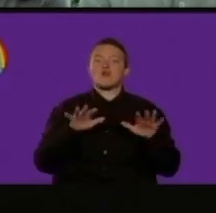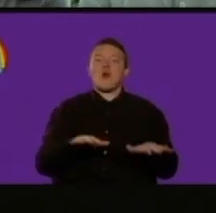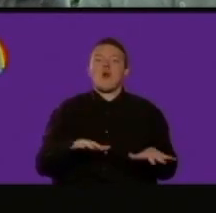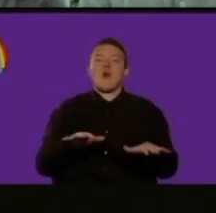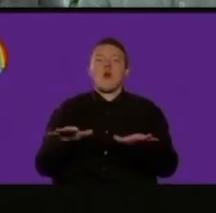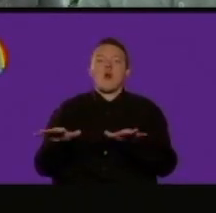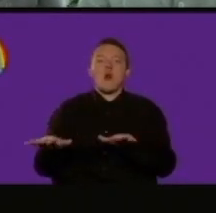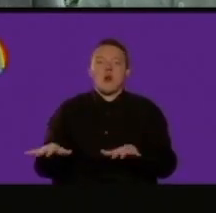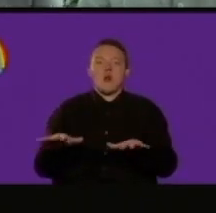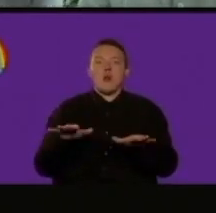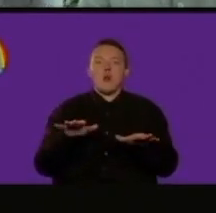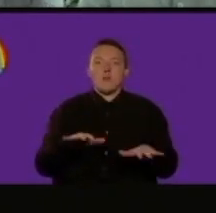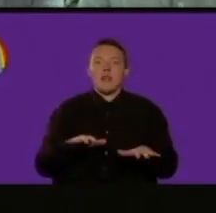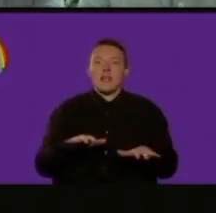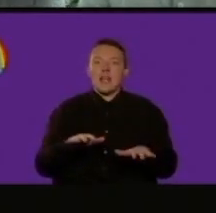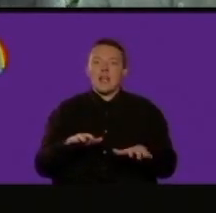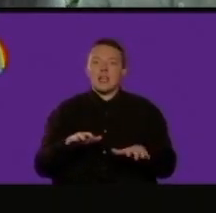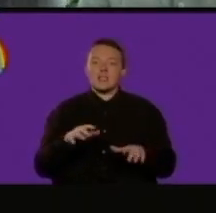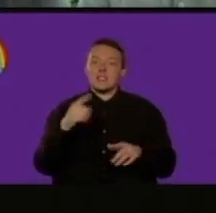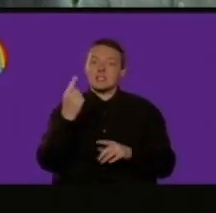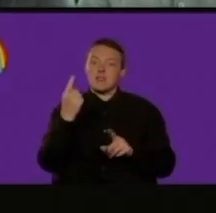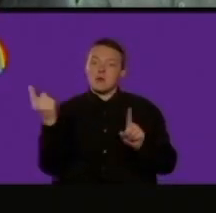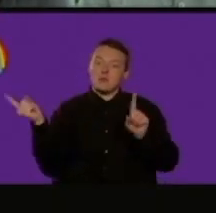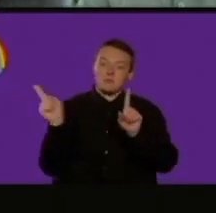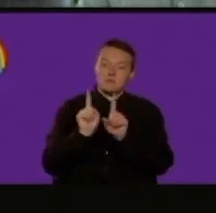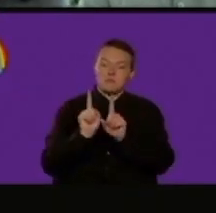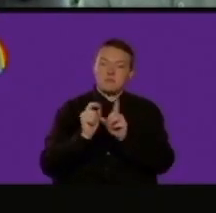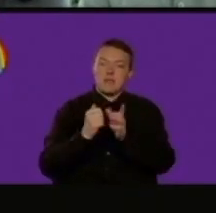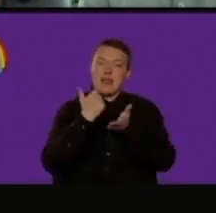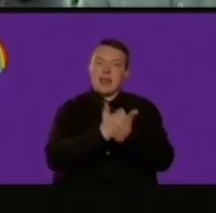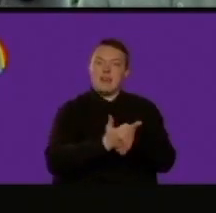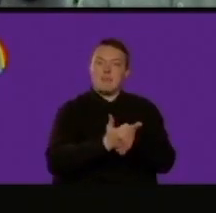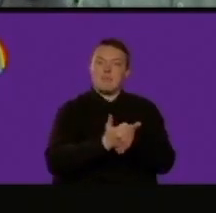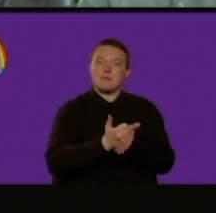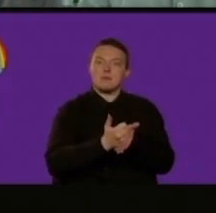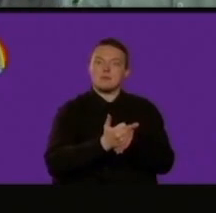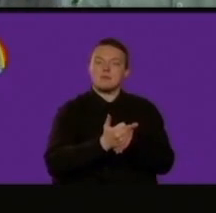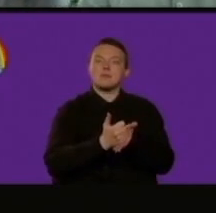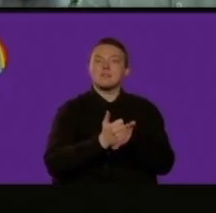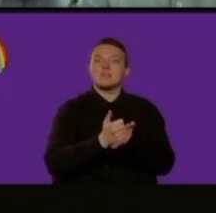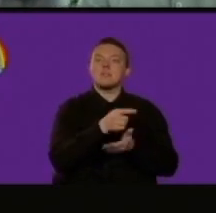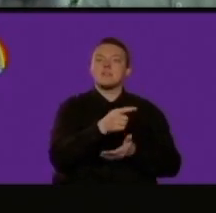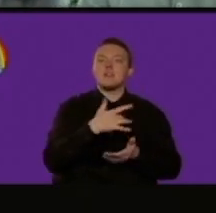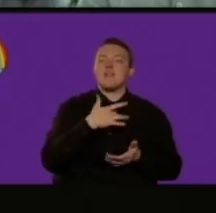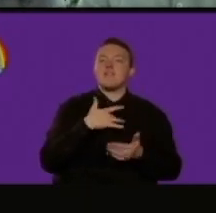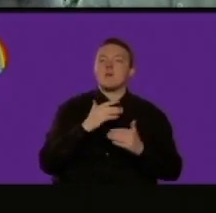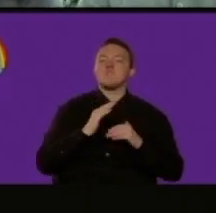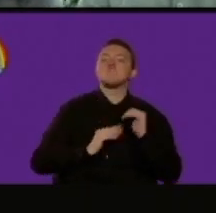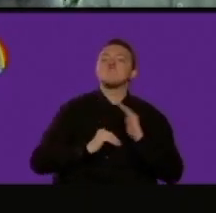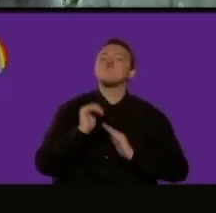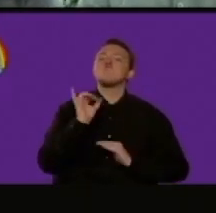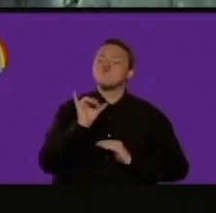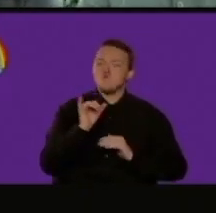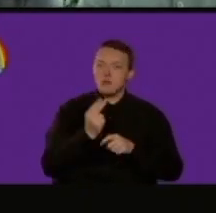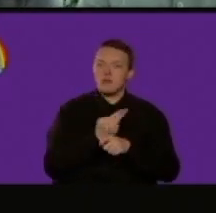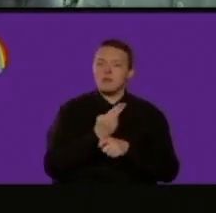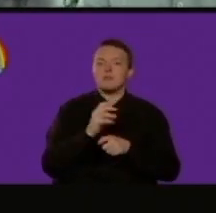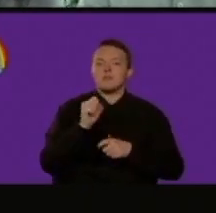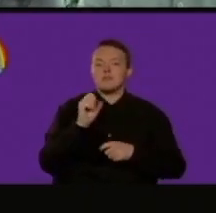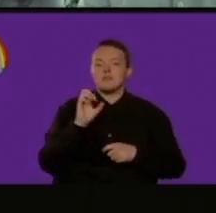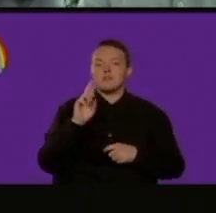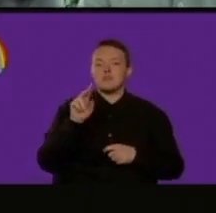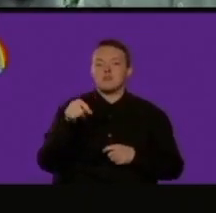can go and move the slides for you. Yes, perfect. Thank you. I'd like to tell you a story about